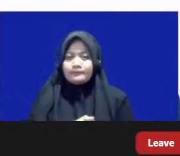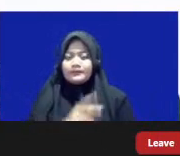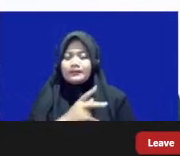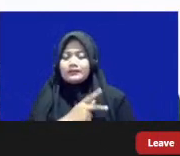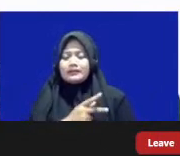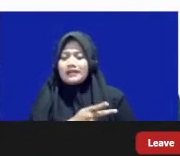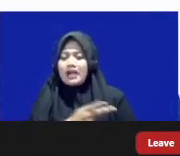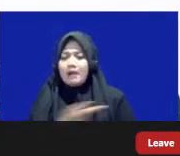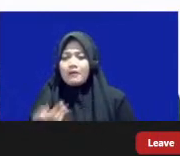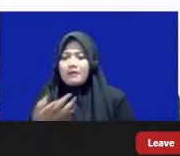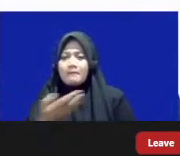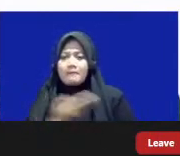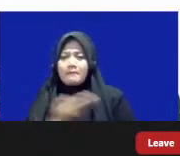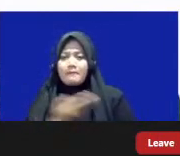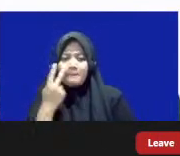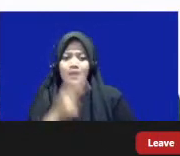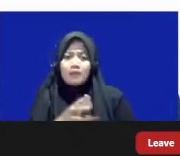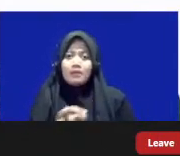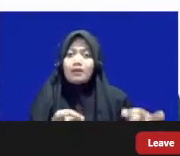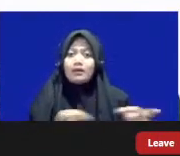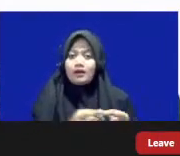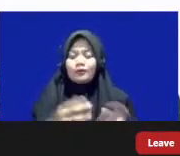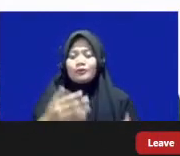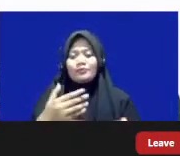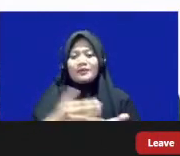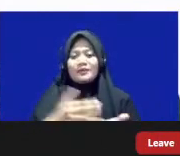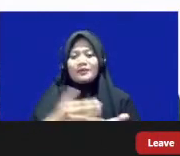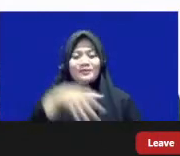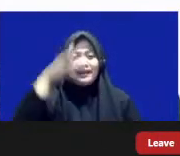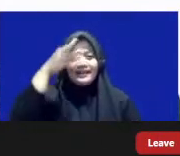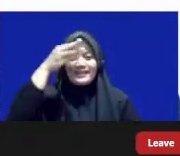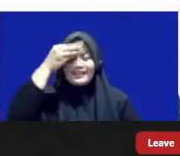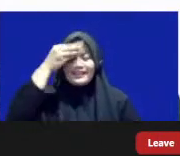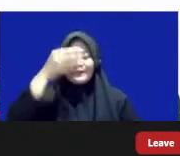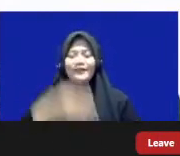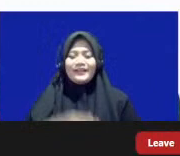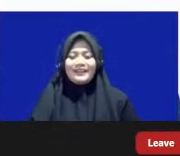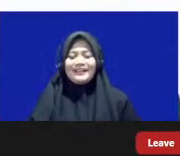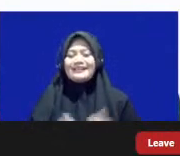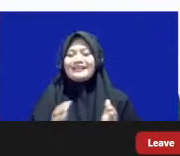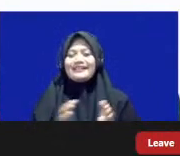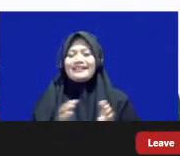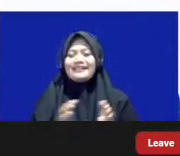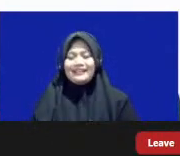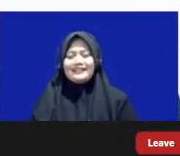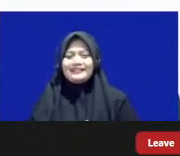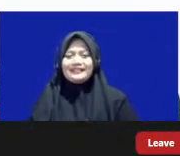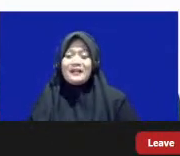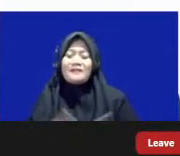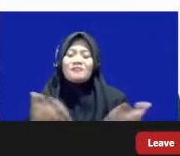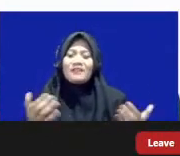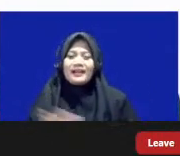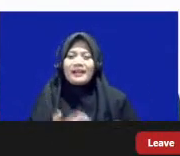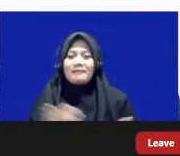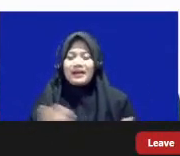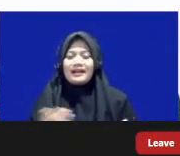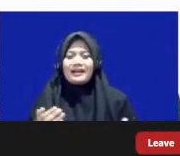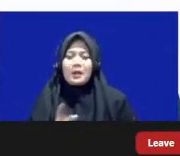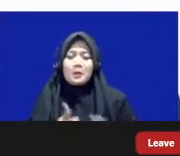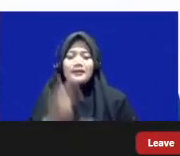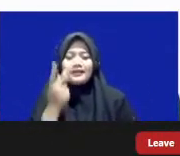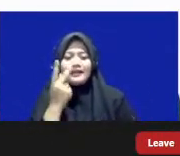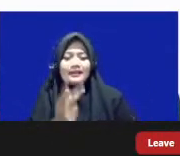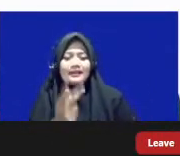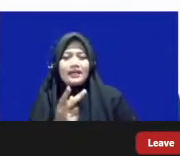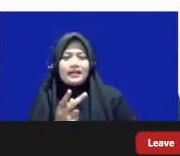knowledge, from our country context and their context. Actually, the two contexts are more or